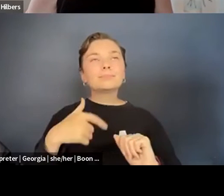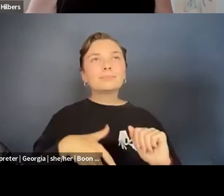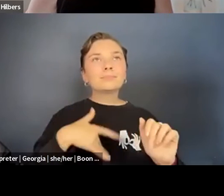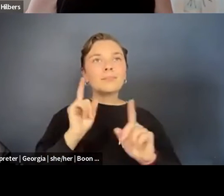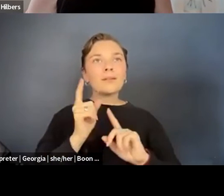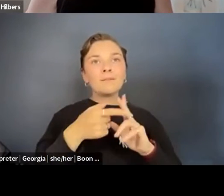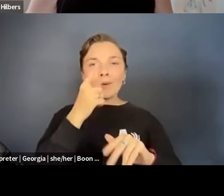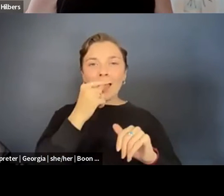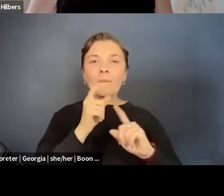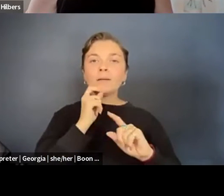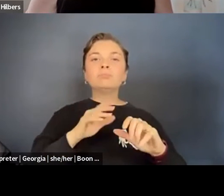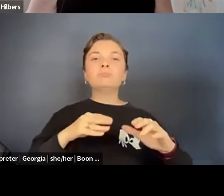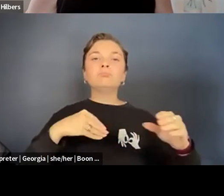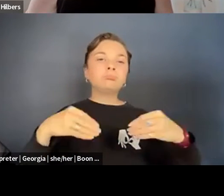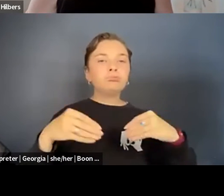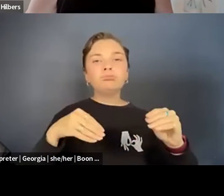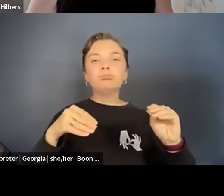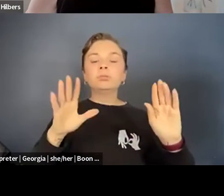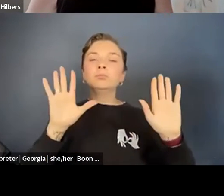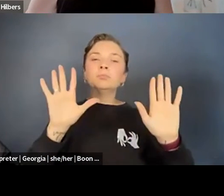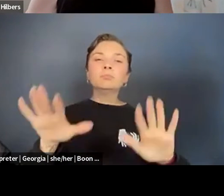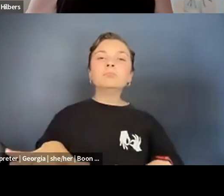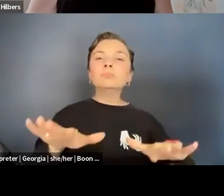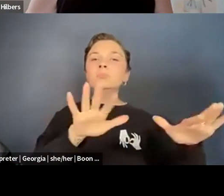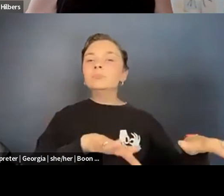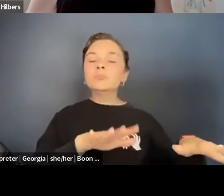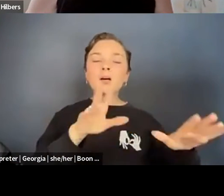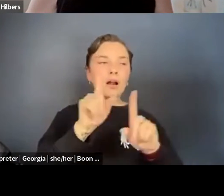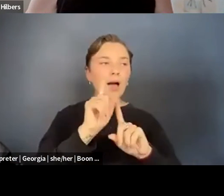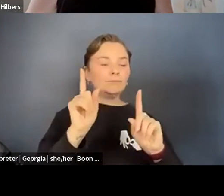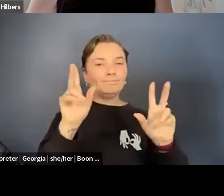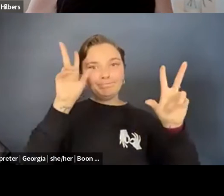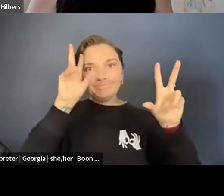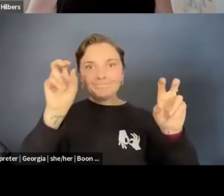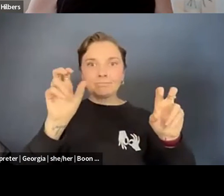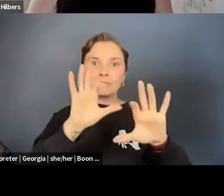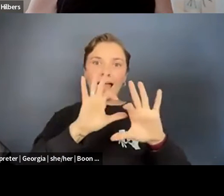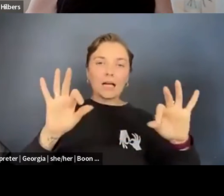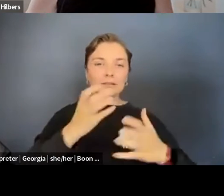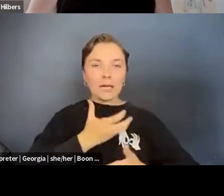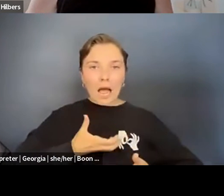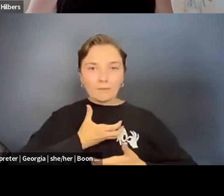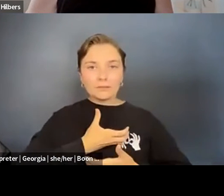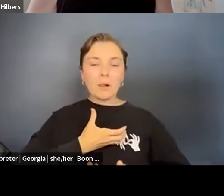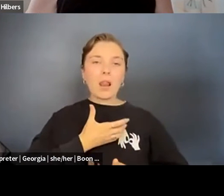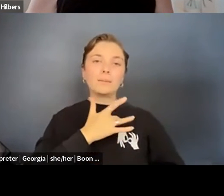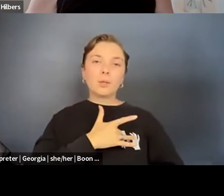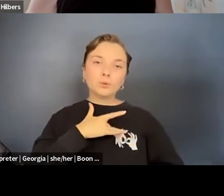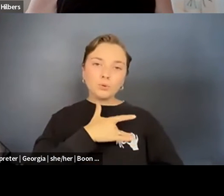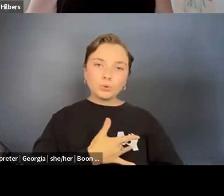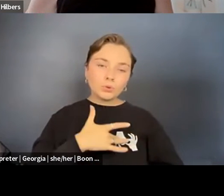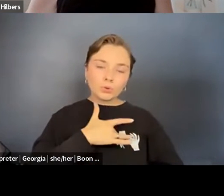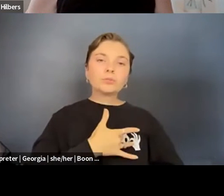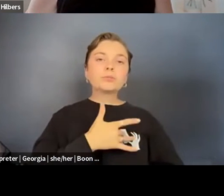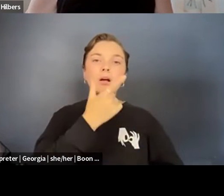we could loosen up a little bit about some of the more what we cast as being uncomfortable emotions, that